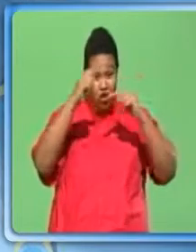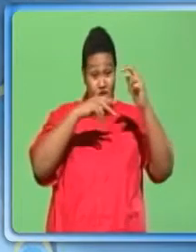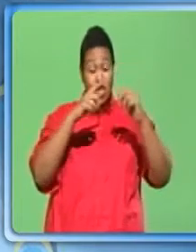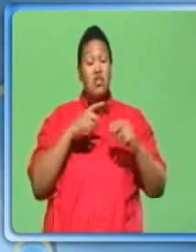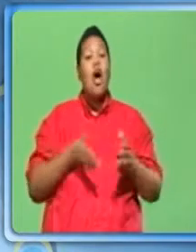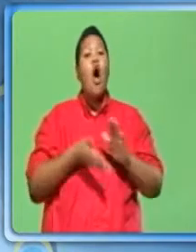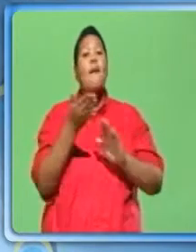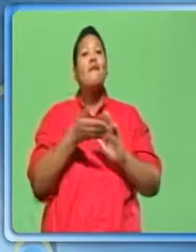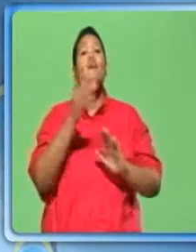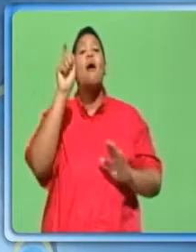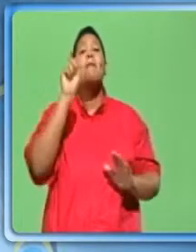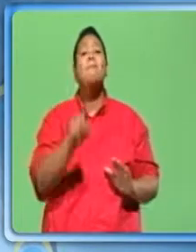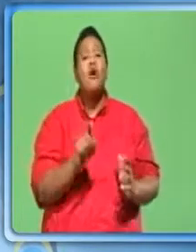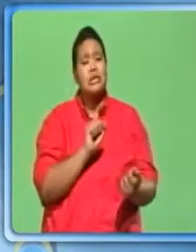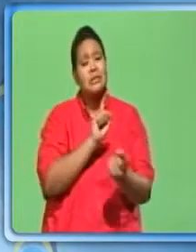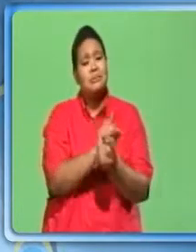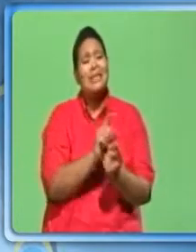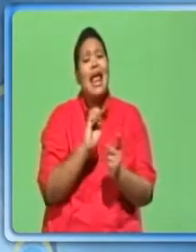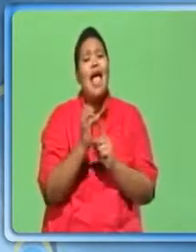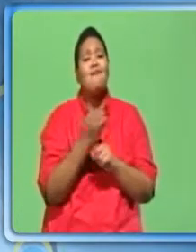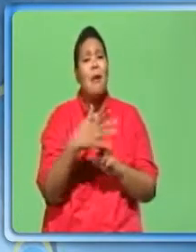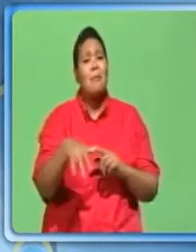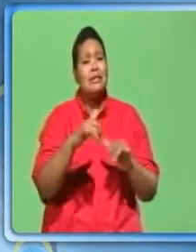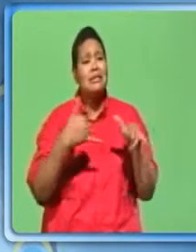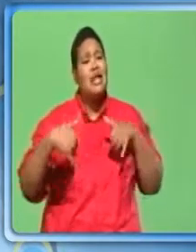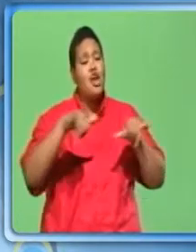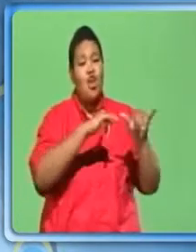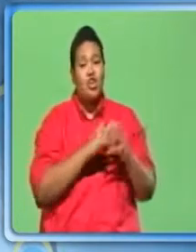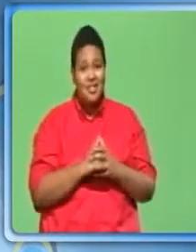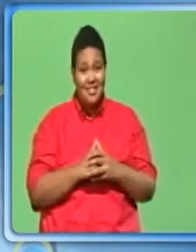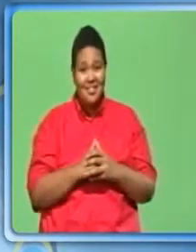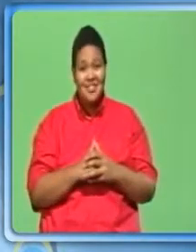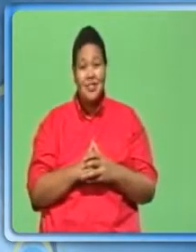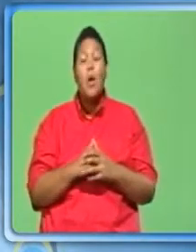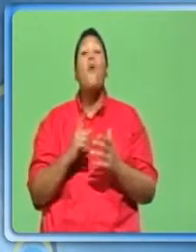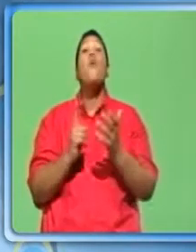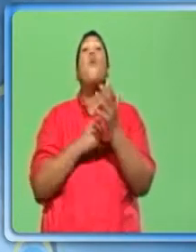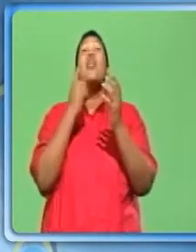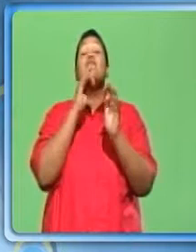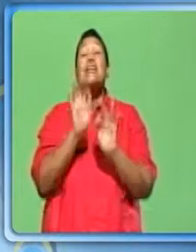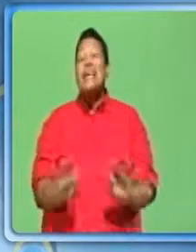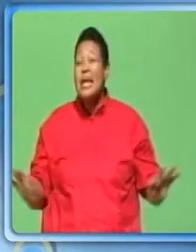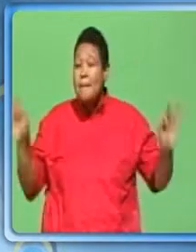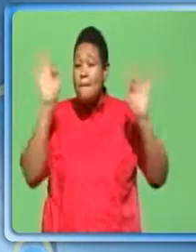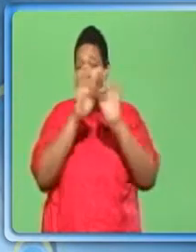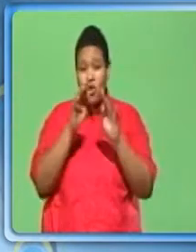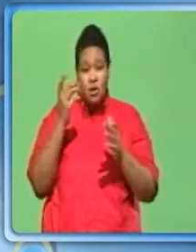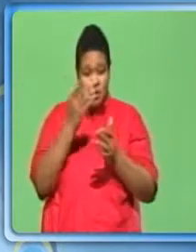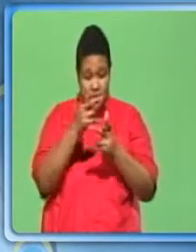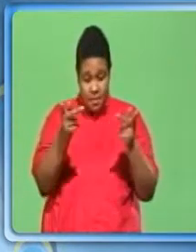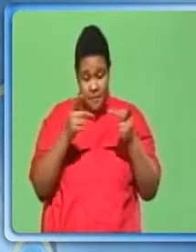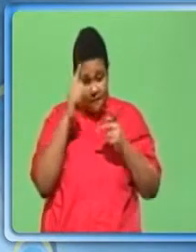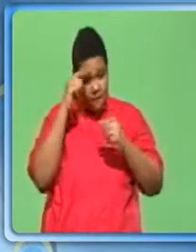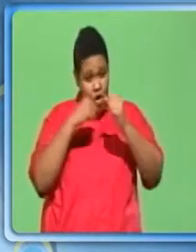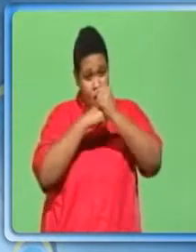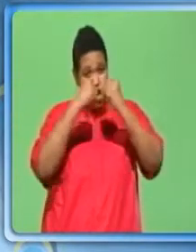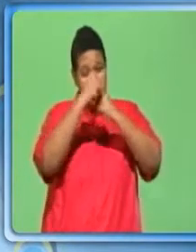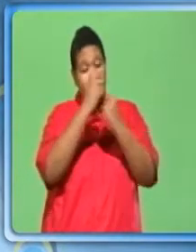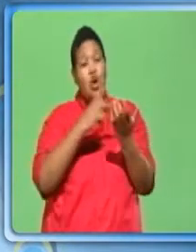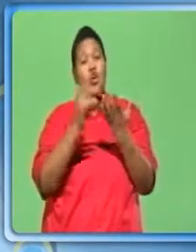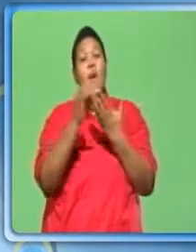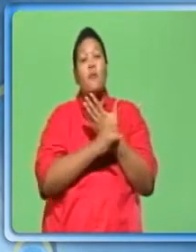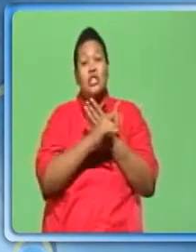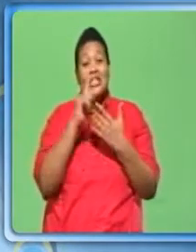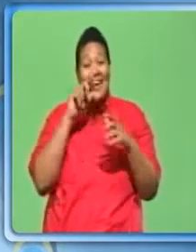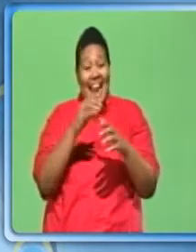operations must meet the environmental standards. One of the essentials for a construction project is the land